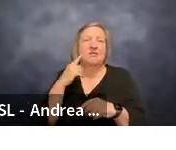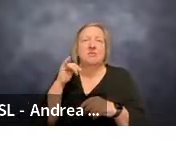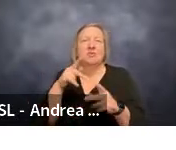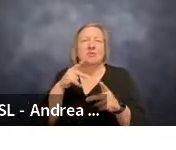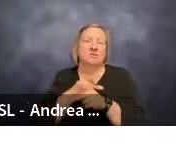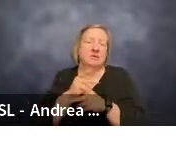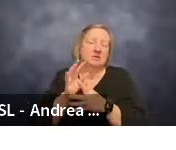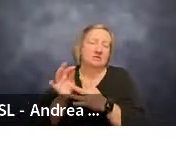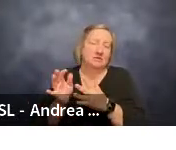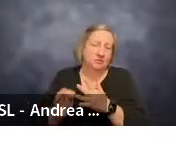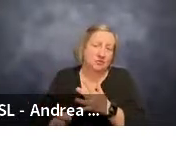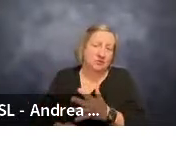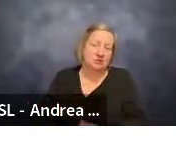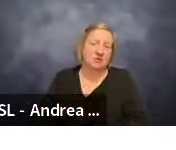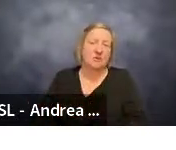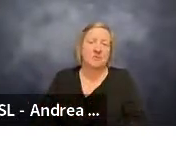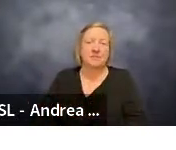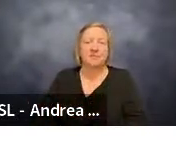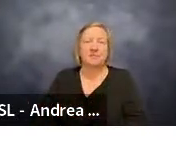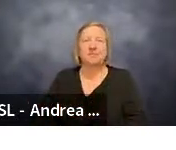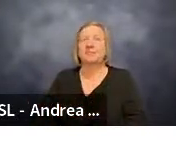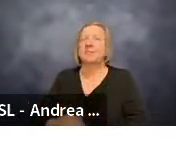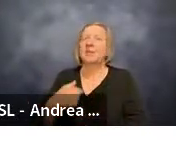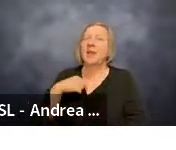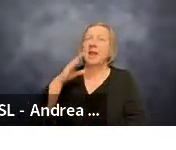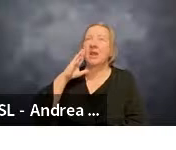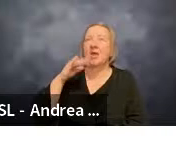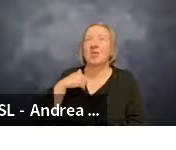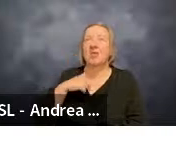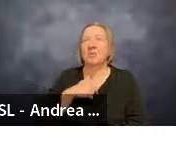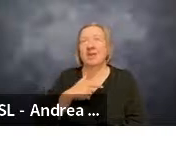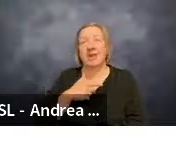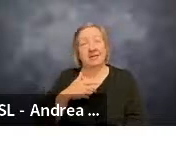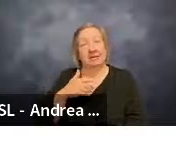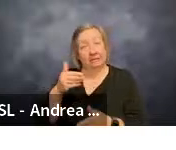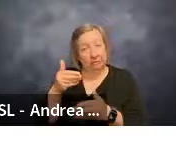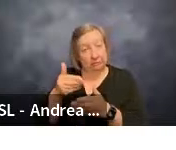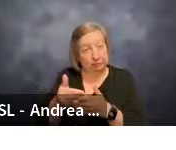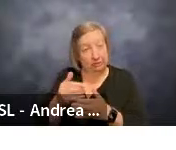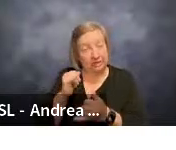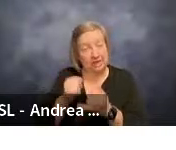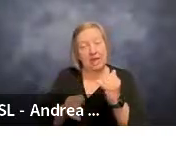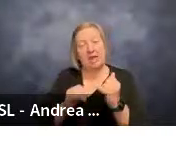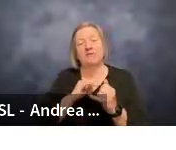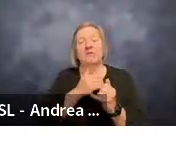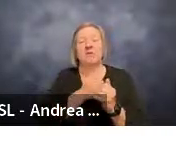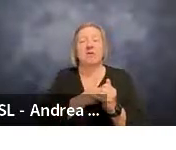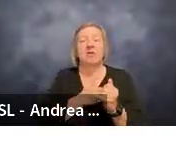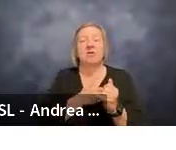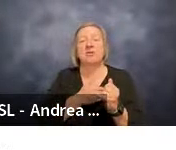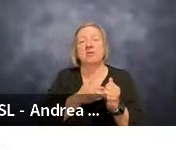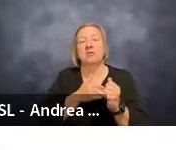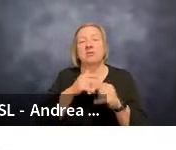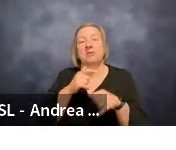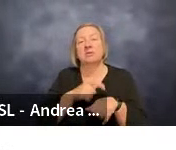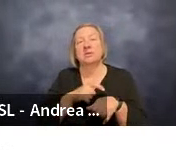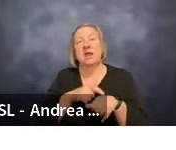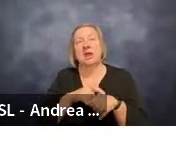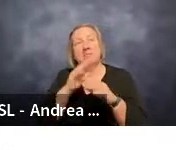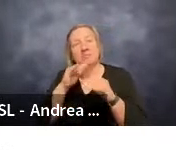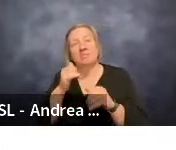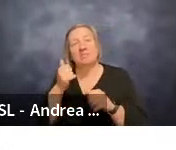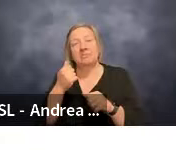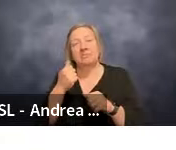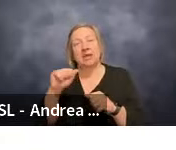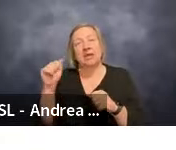choices. So I know we're running, really close to the end of our anticipated time. I am curious if there is